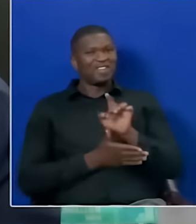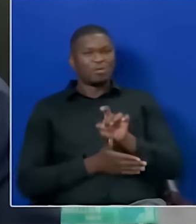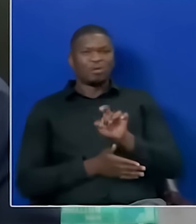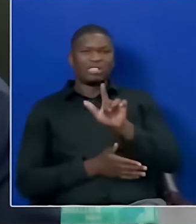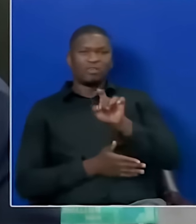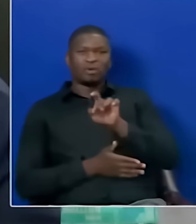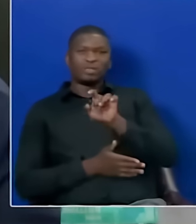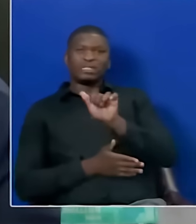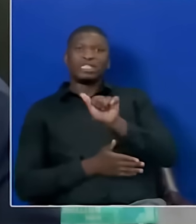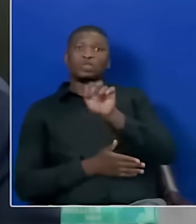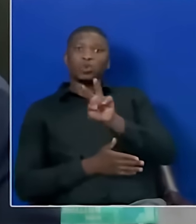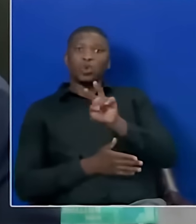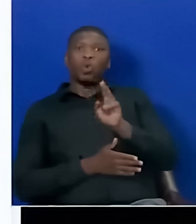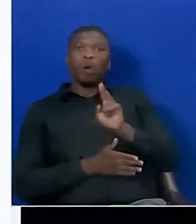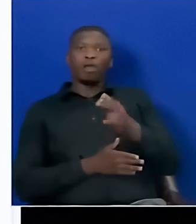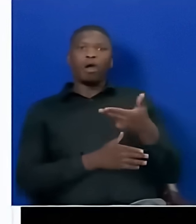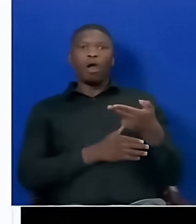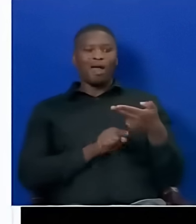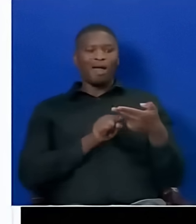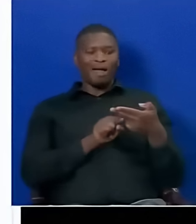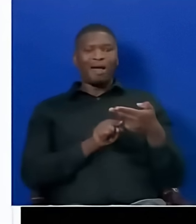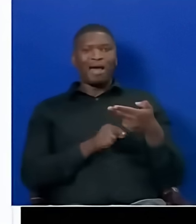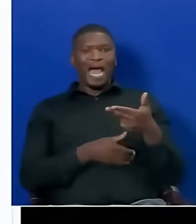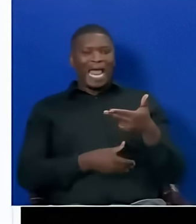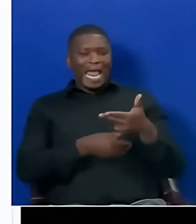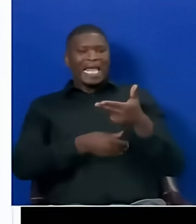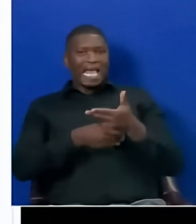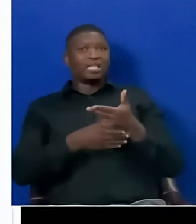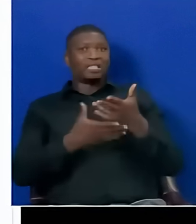caliber fired cartridge cases, and mark them